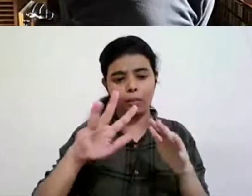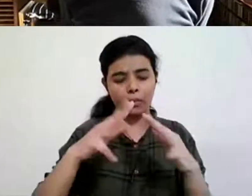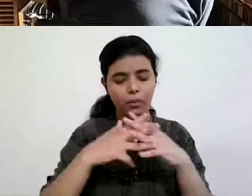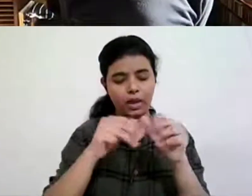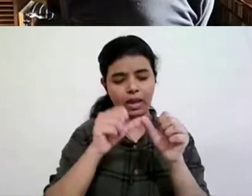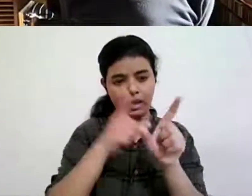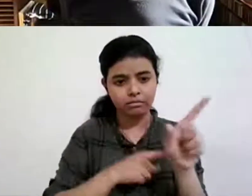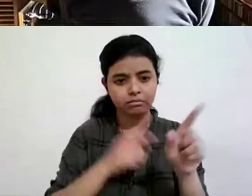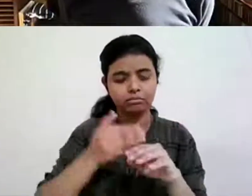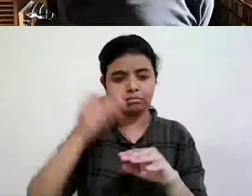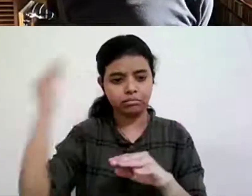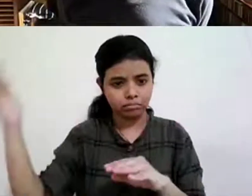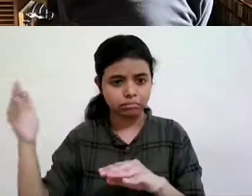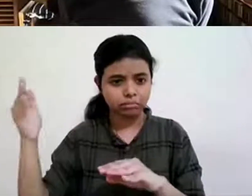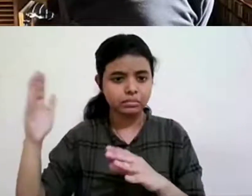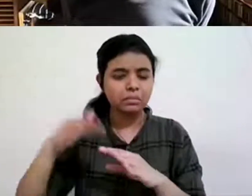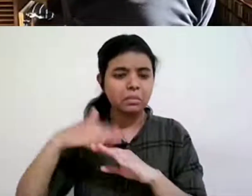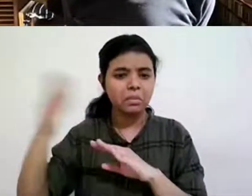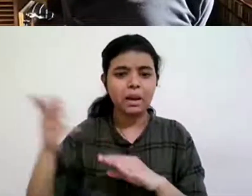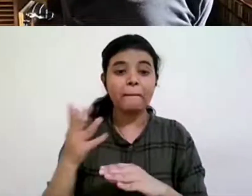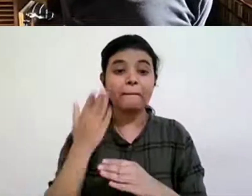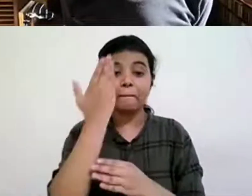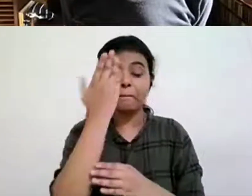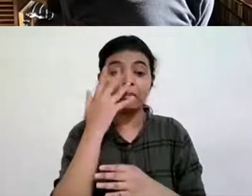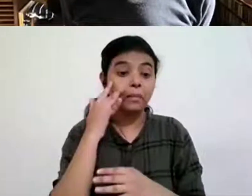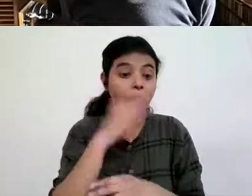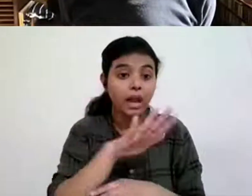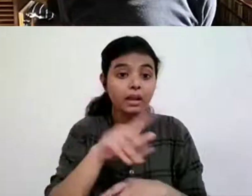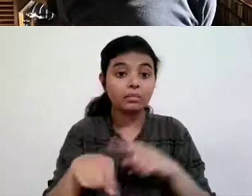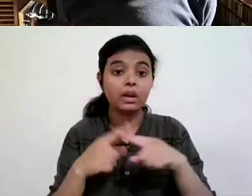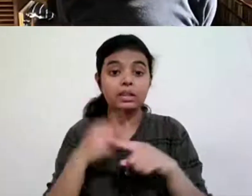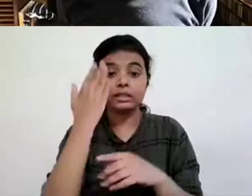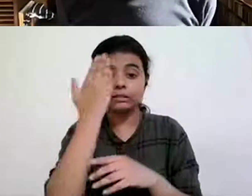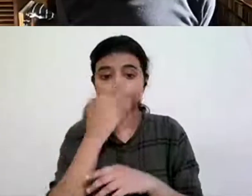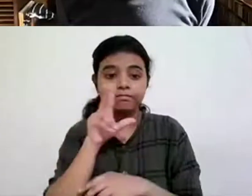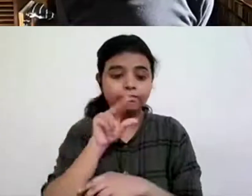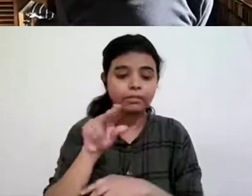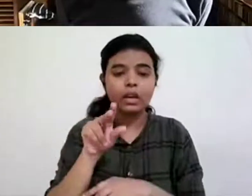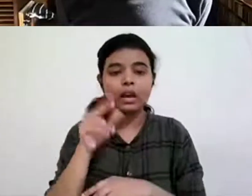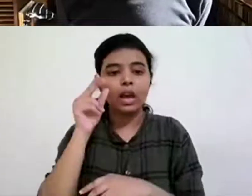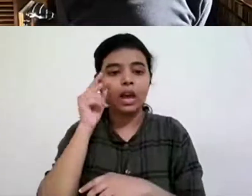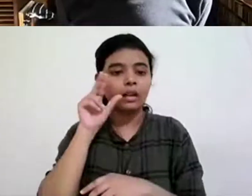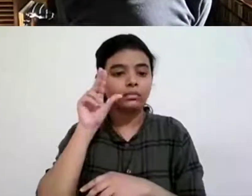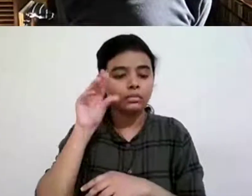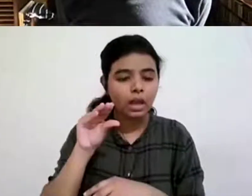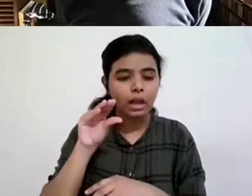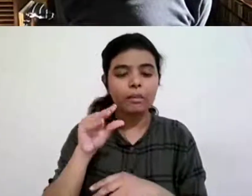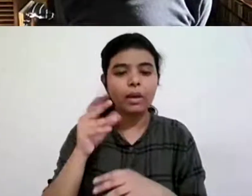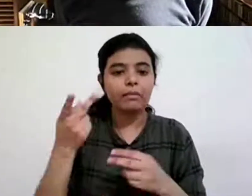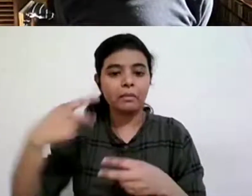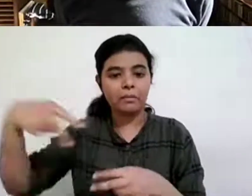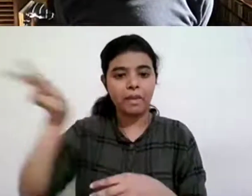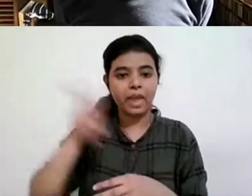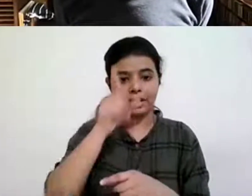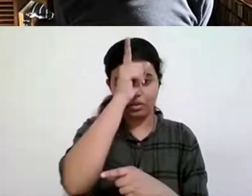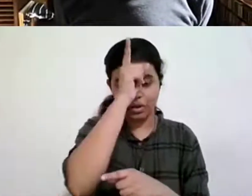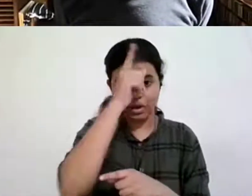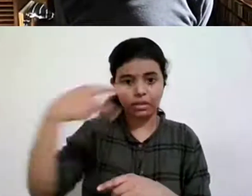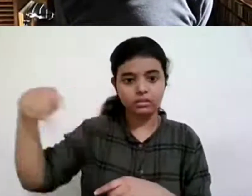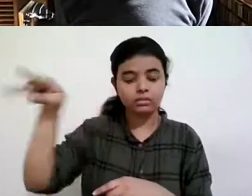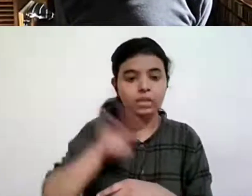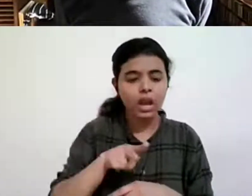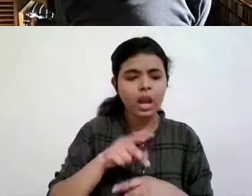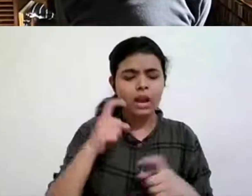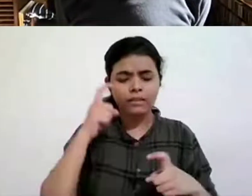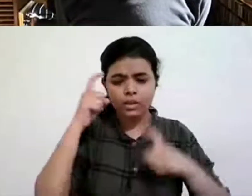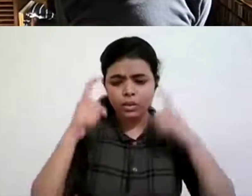with blind and partially sighted people. And after he returned home to Germany, he was plagued with the question